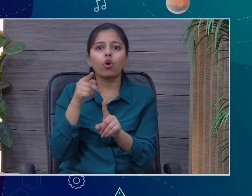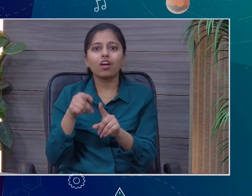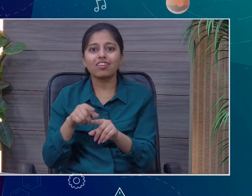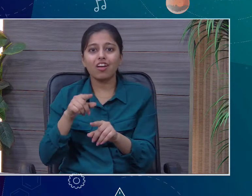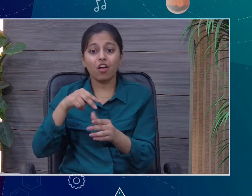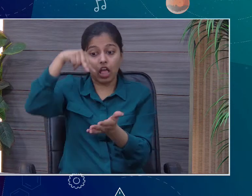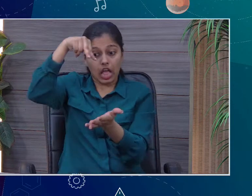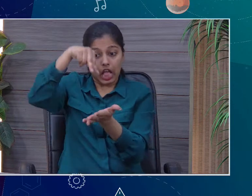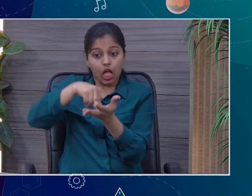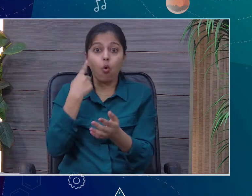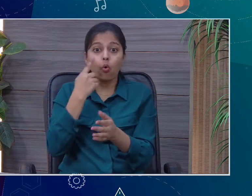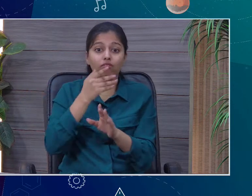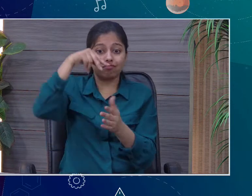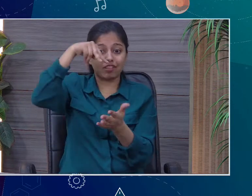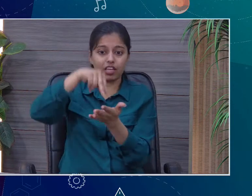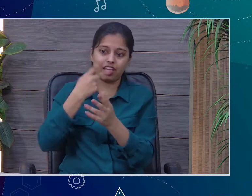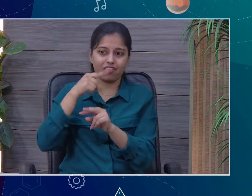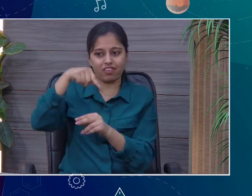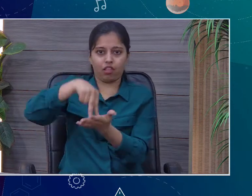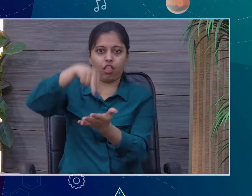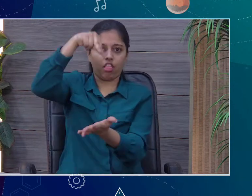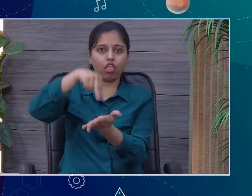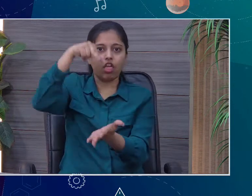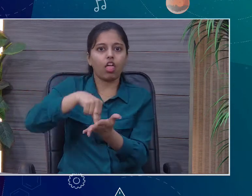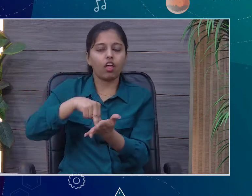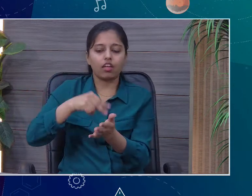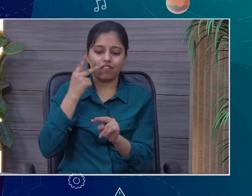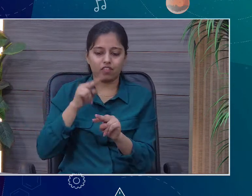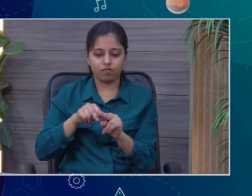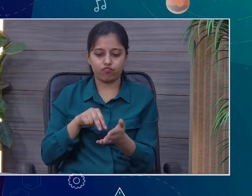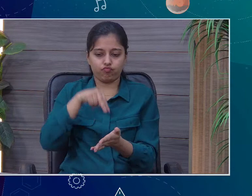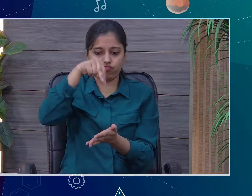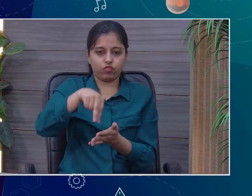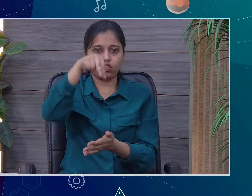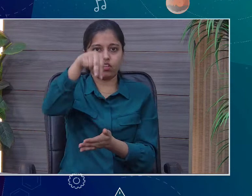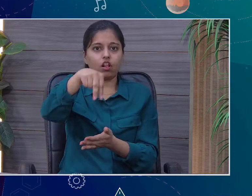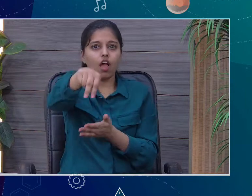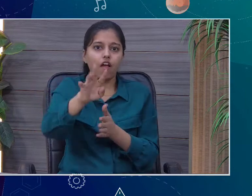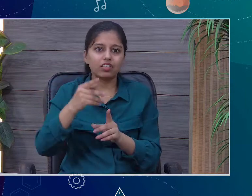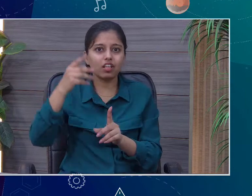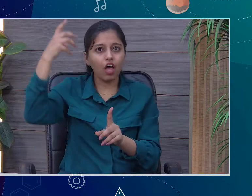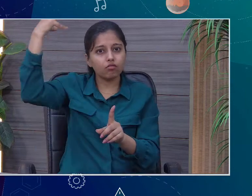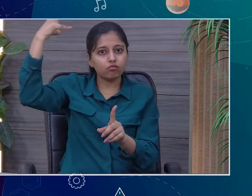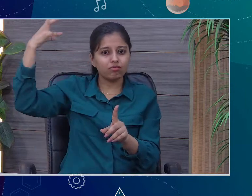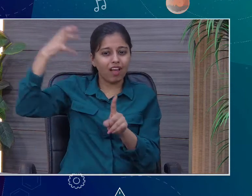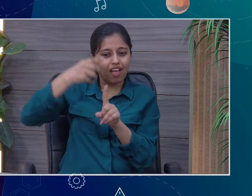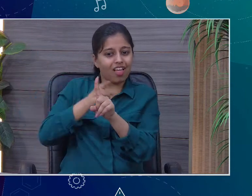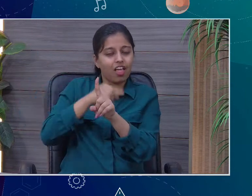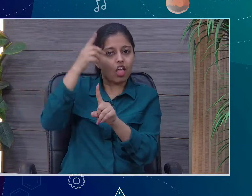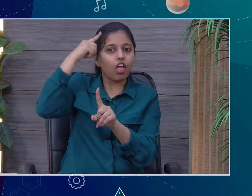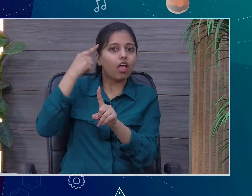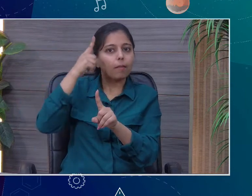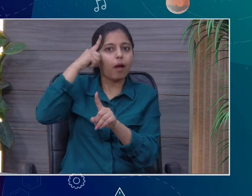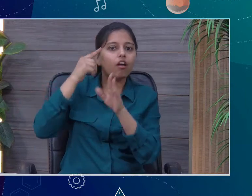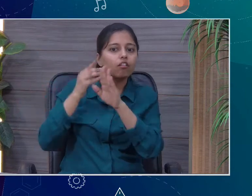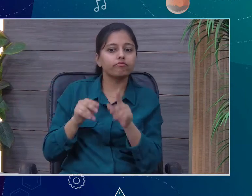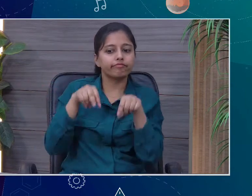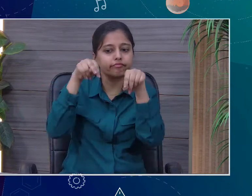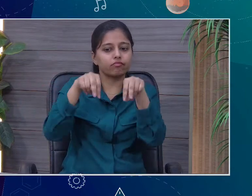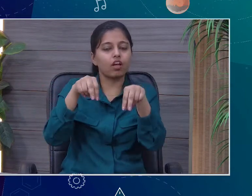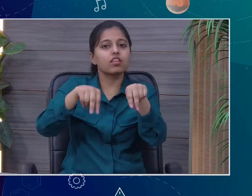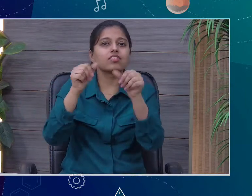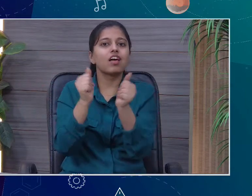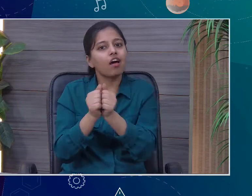ground First. First? If you are jumping a step ahead, so your shadow is a step ahead.